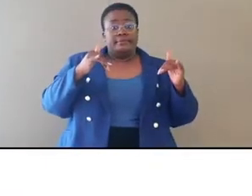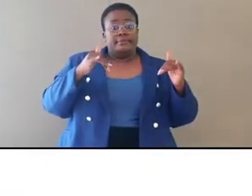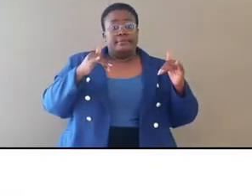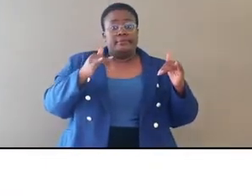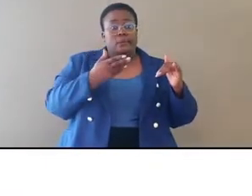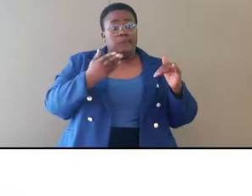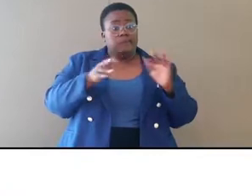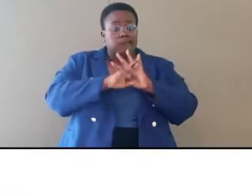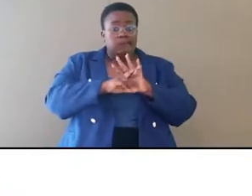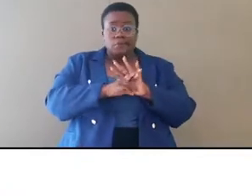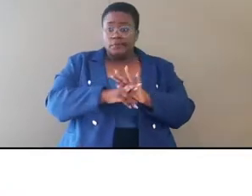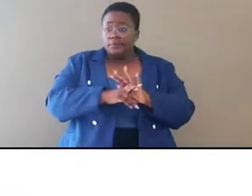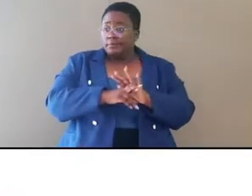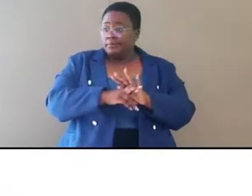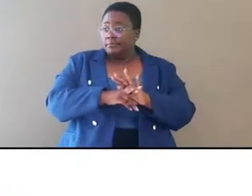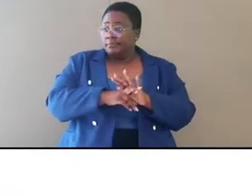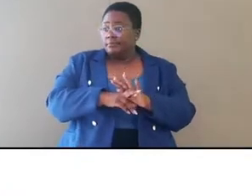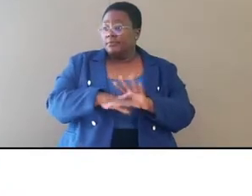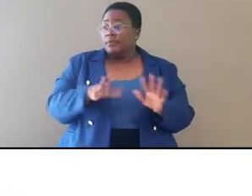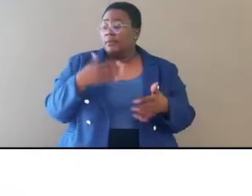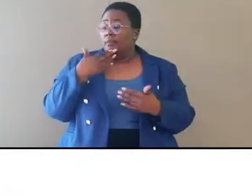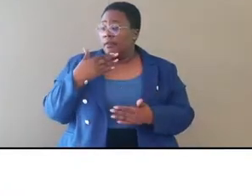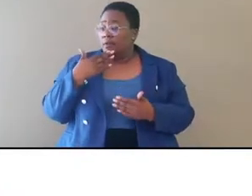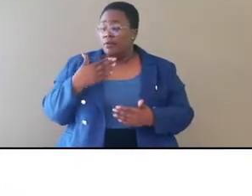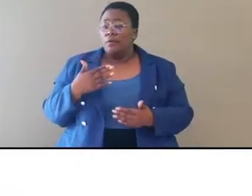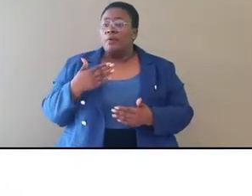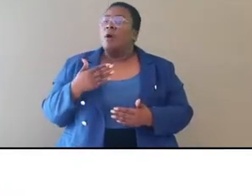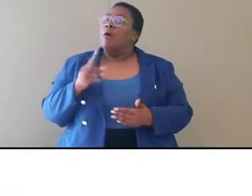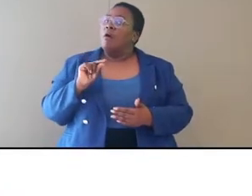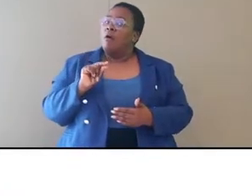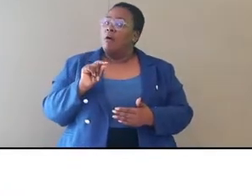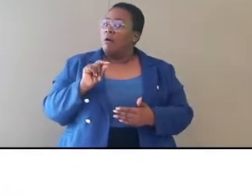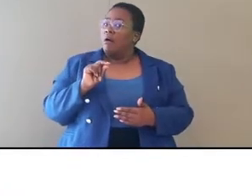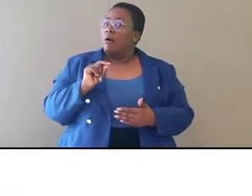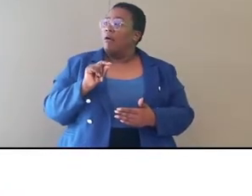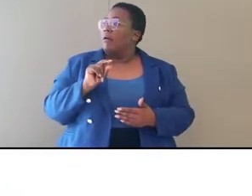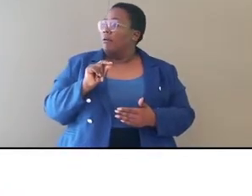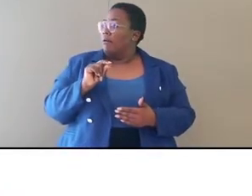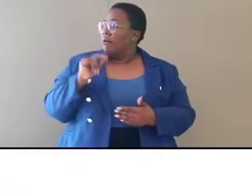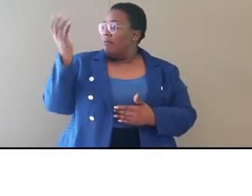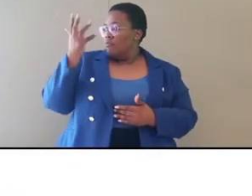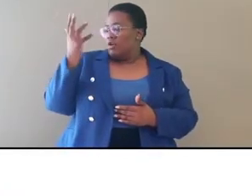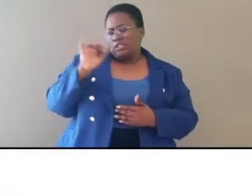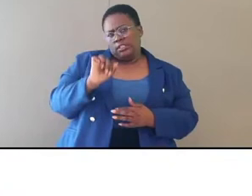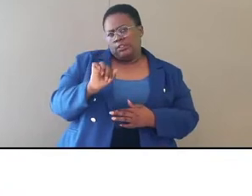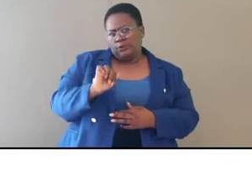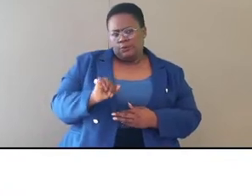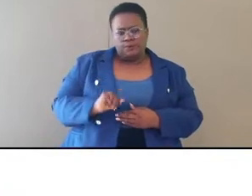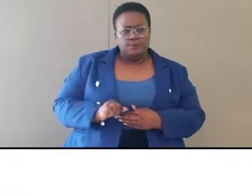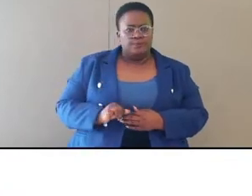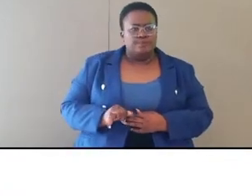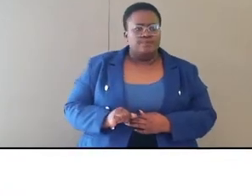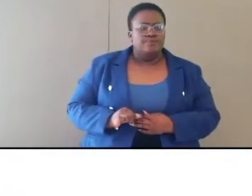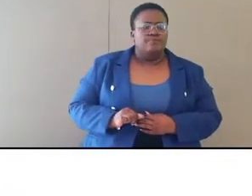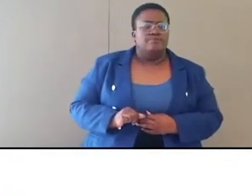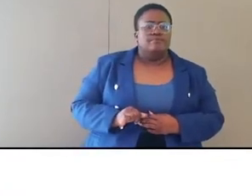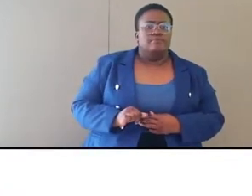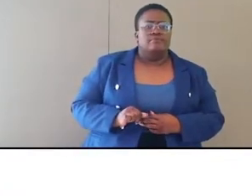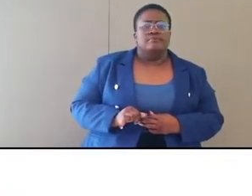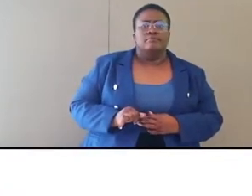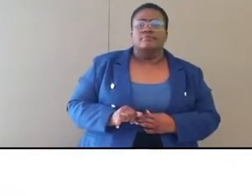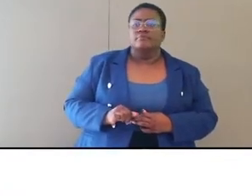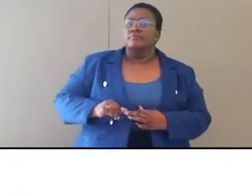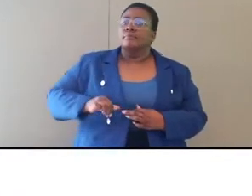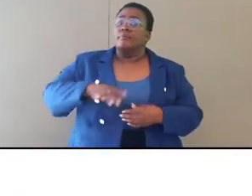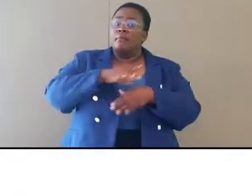much for, you know, very informative and insight, a presentation that came out of that. The